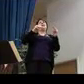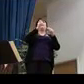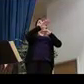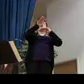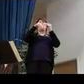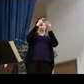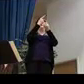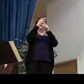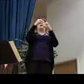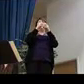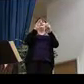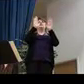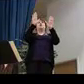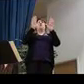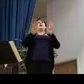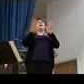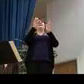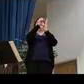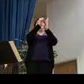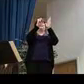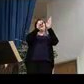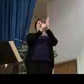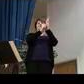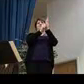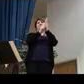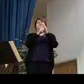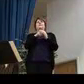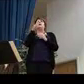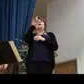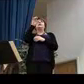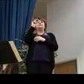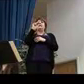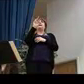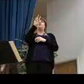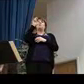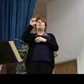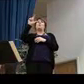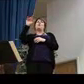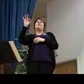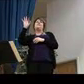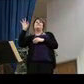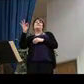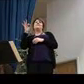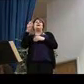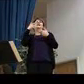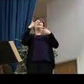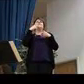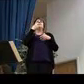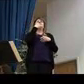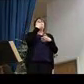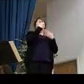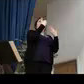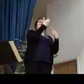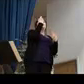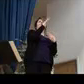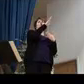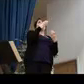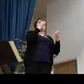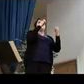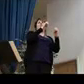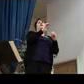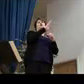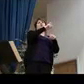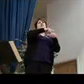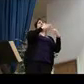To Dean Wolf, let me say thank you for your efforts in your time here on campus to grow and